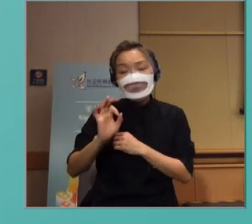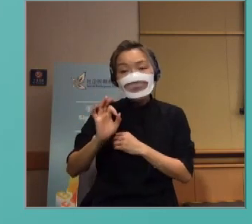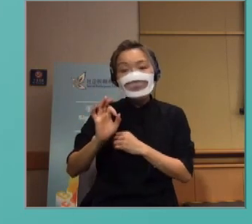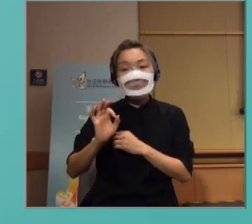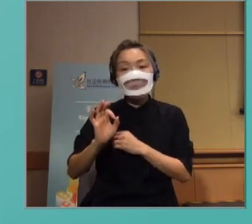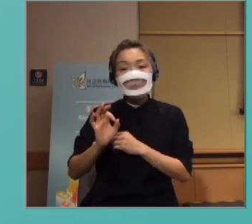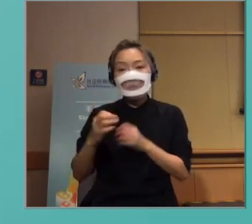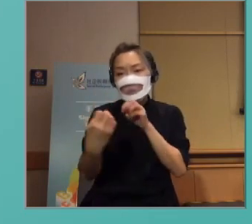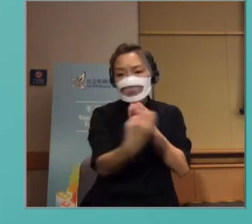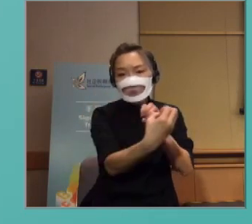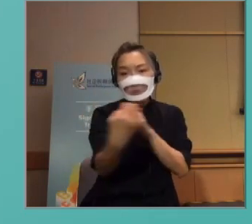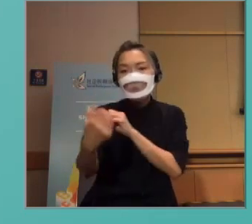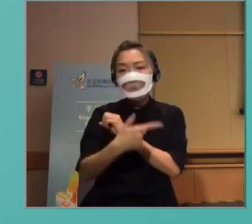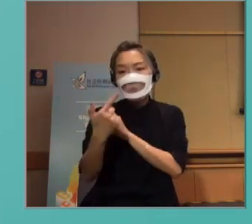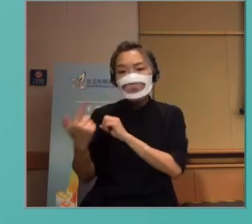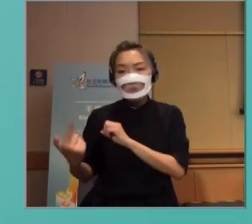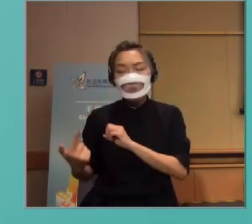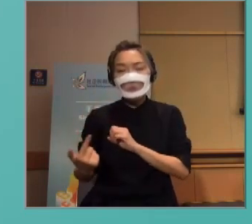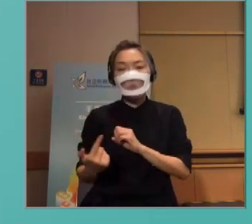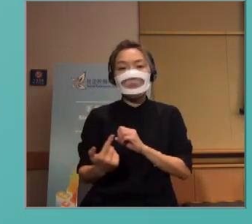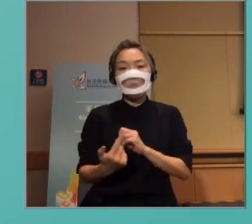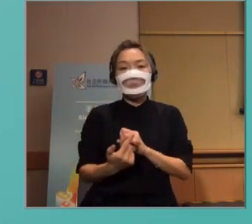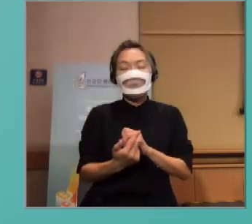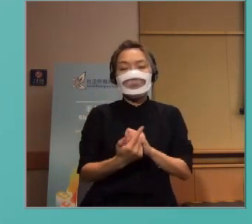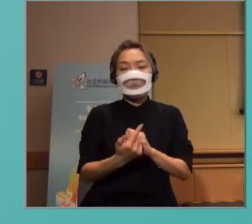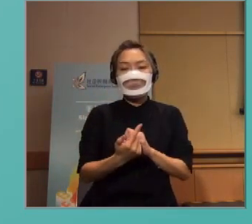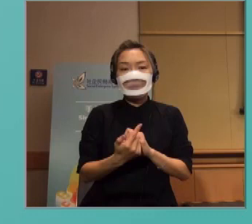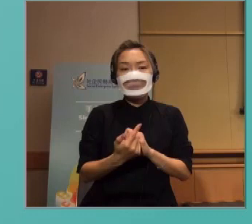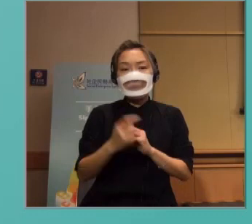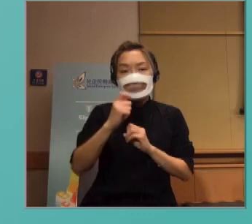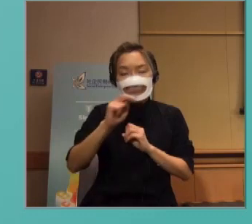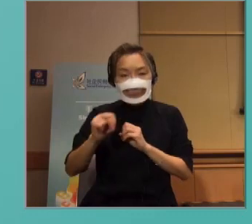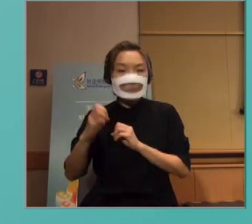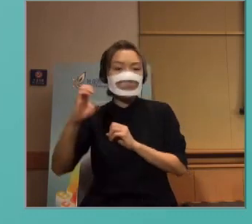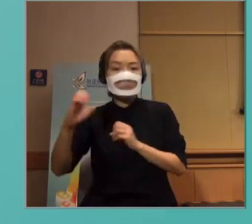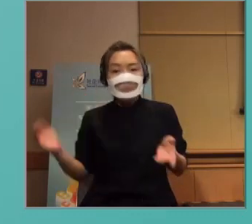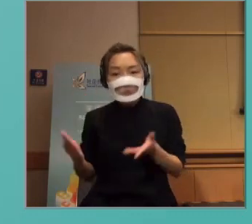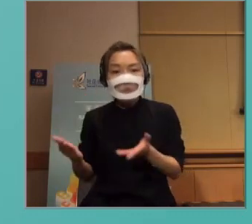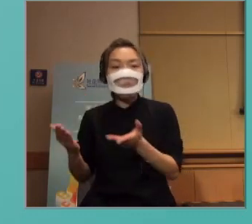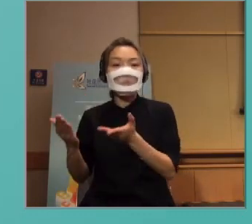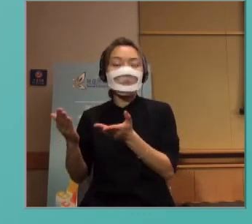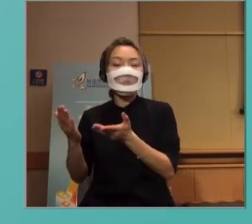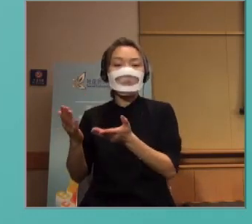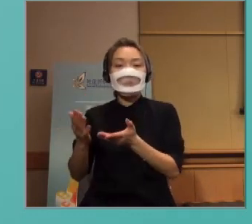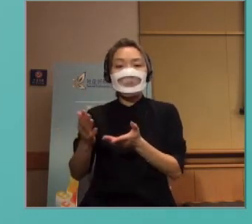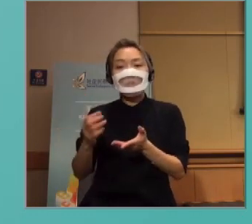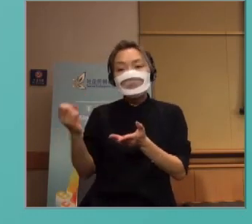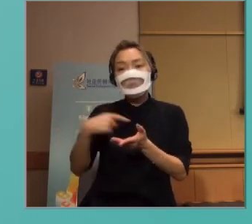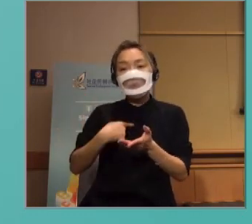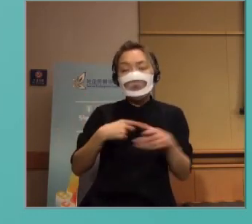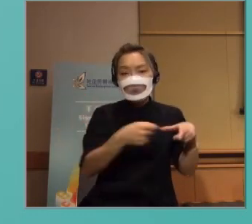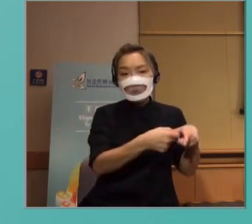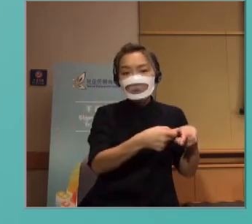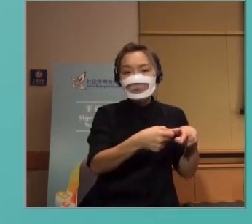the TNC, which can be changed at any time. Now, one of the things that my company did that is quite different is that we are creating